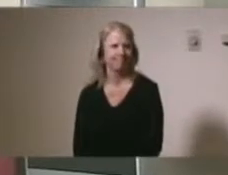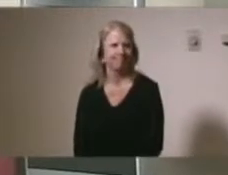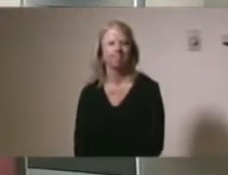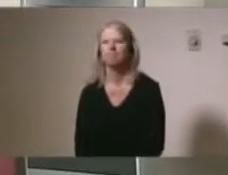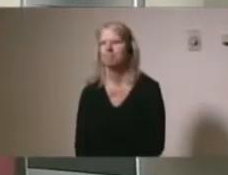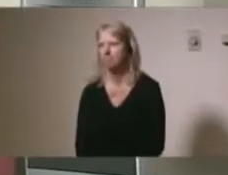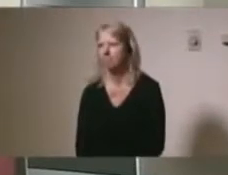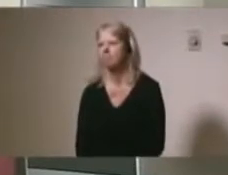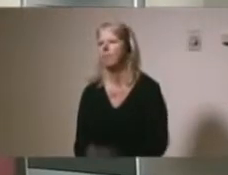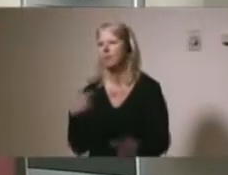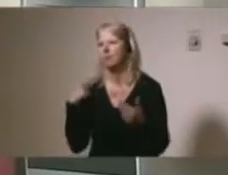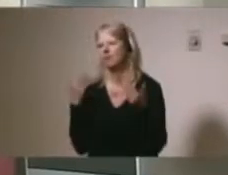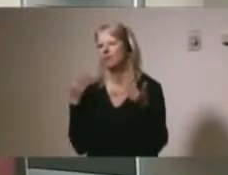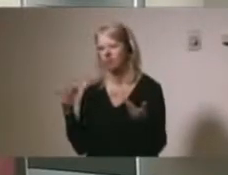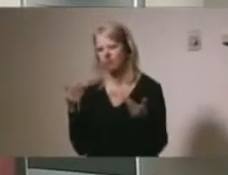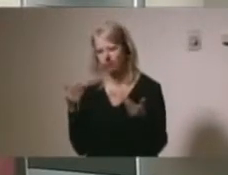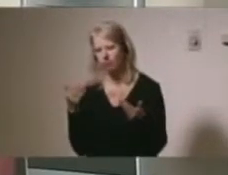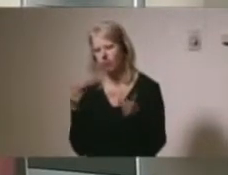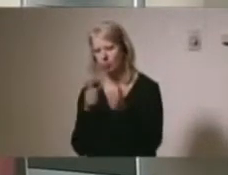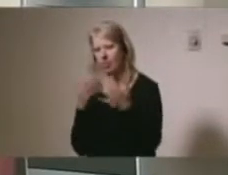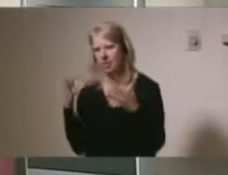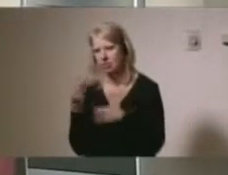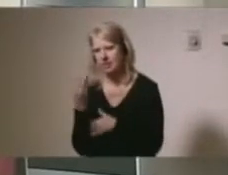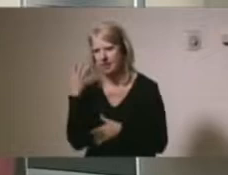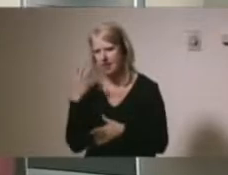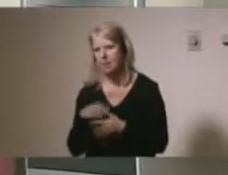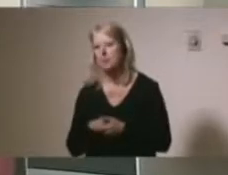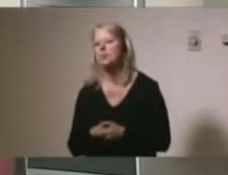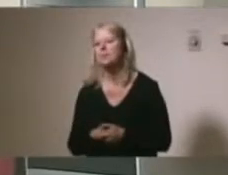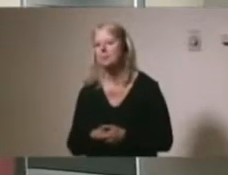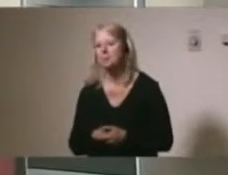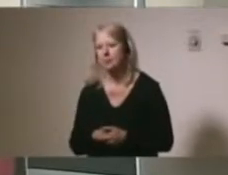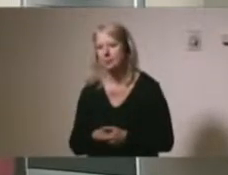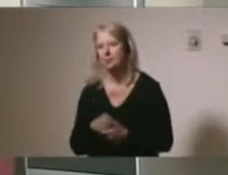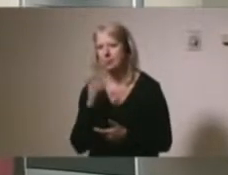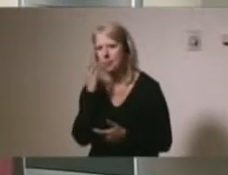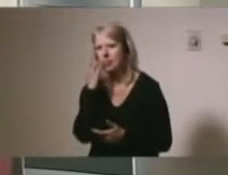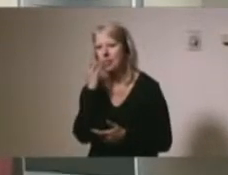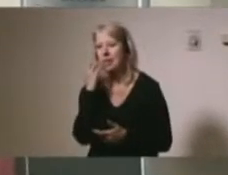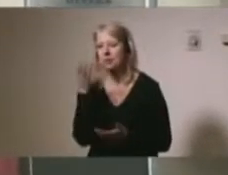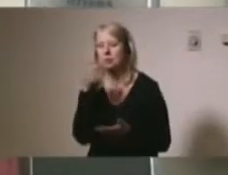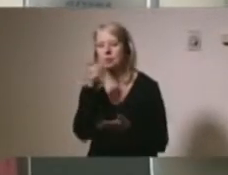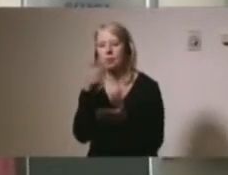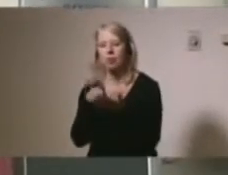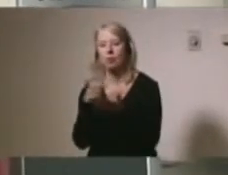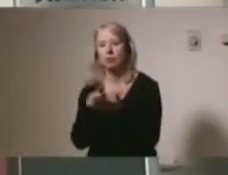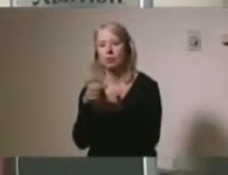without the slides. Now, our postal bank in France